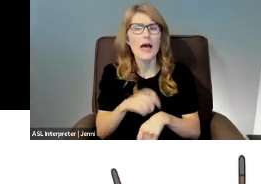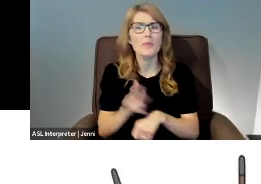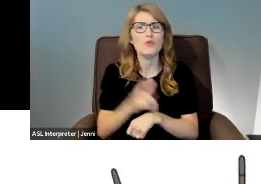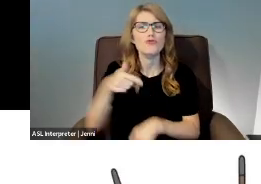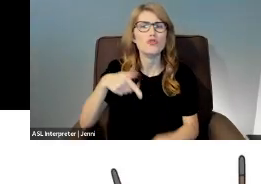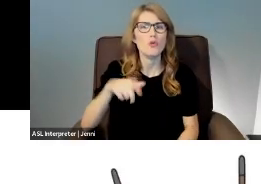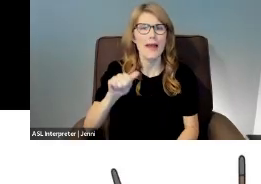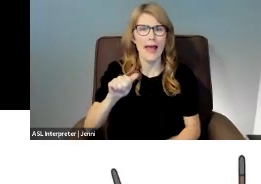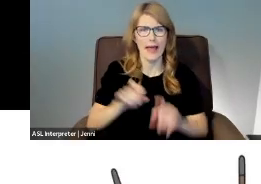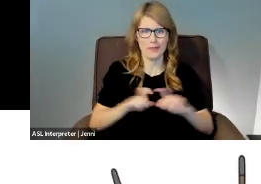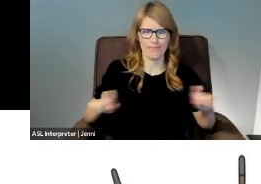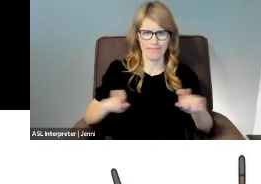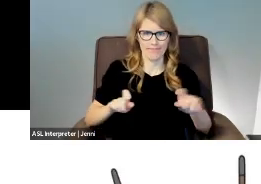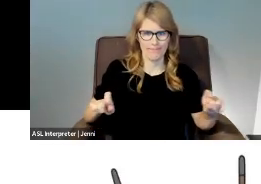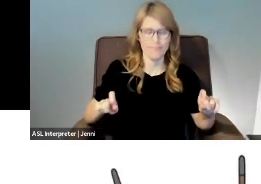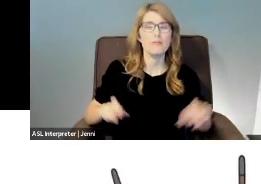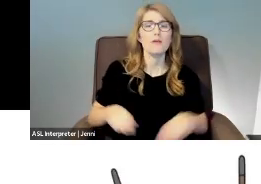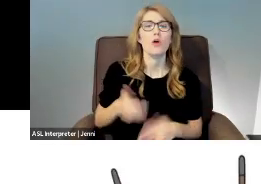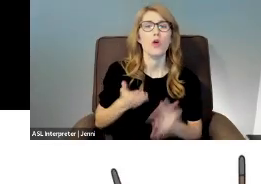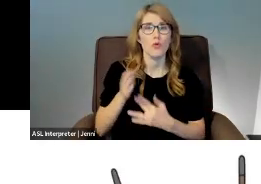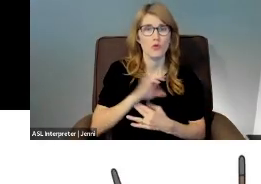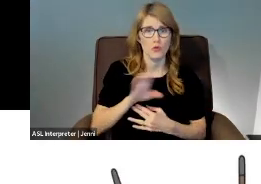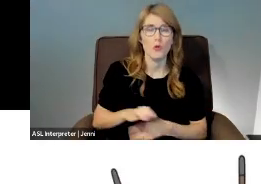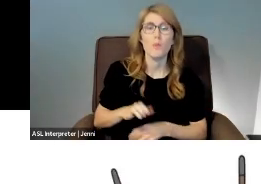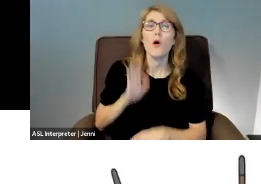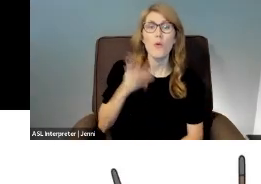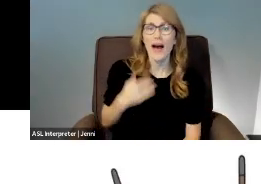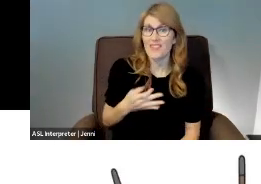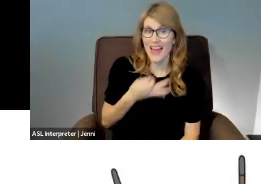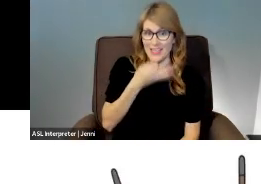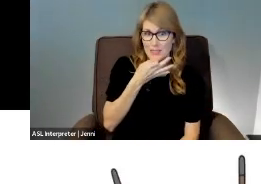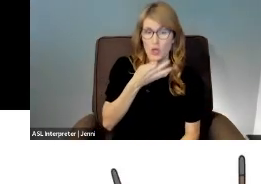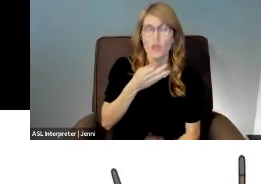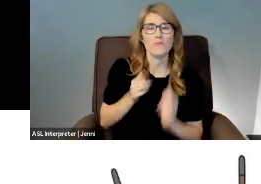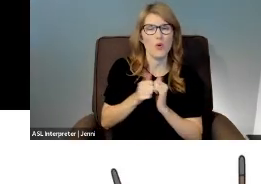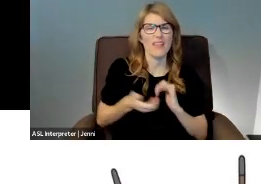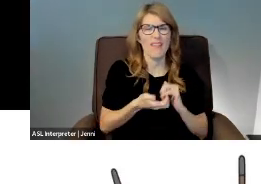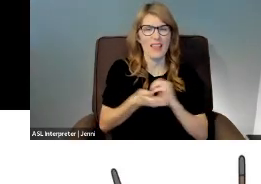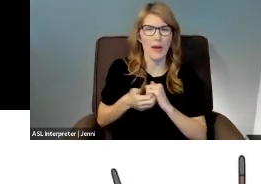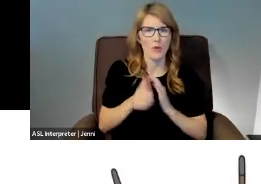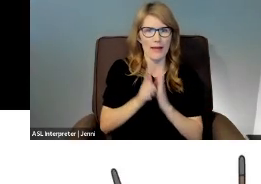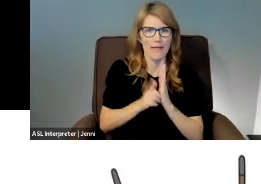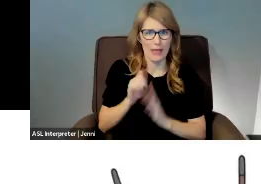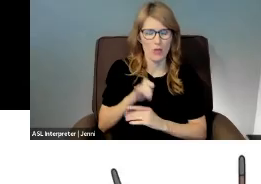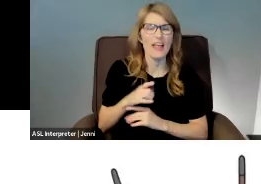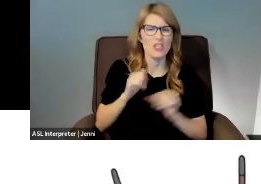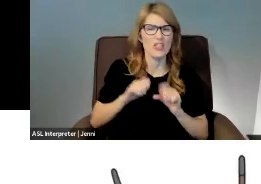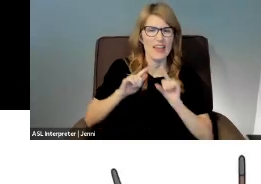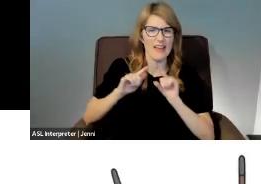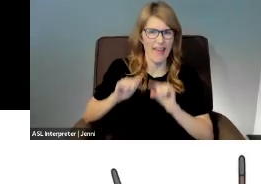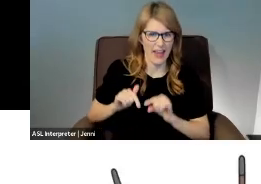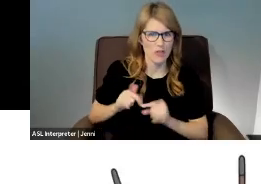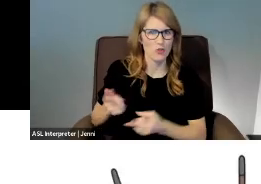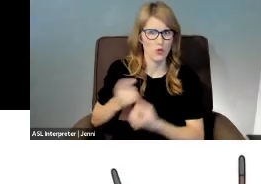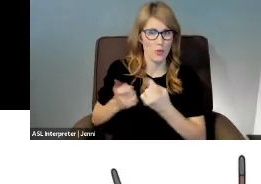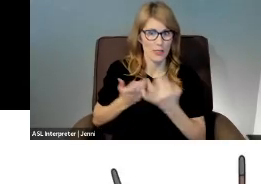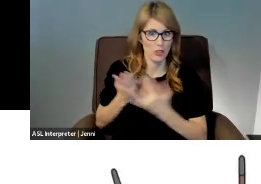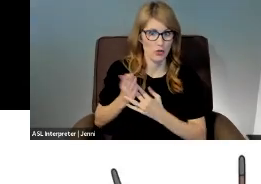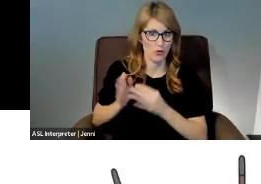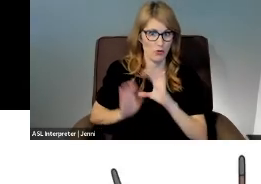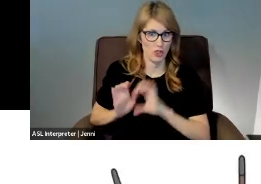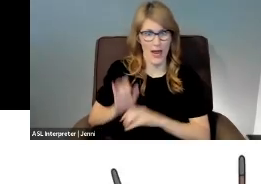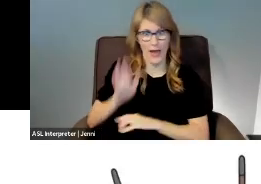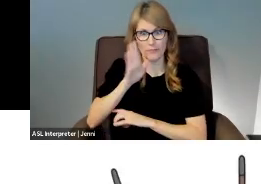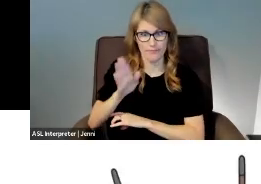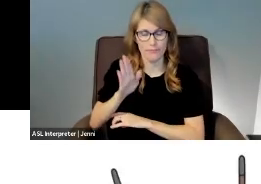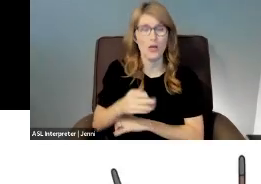of our experts from a collaborating legal aid is going to be available to answer questions directly in the chat. For accessibility,